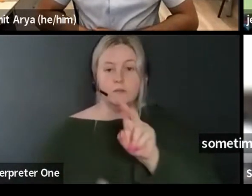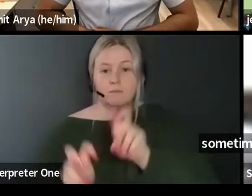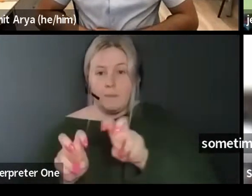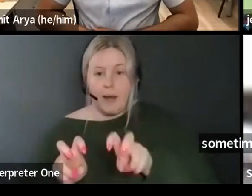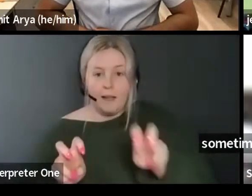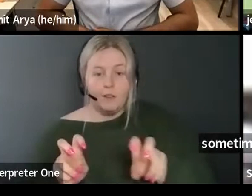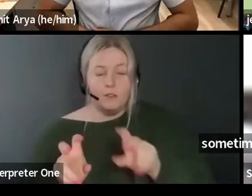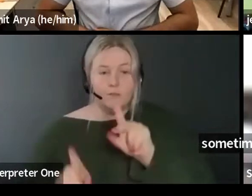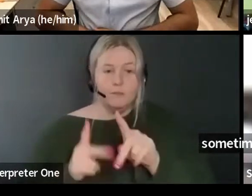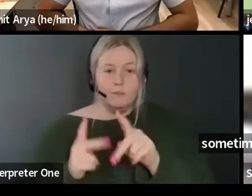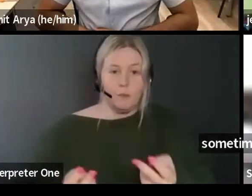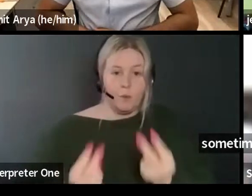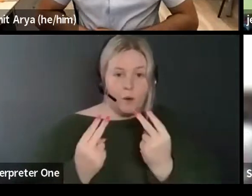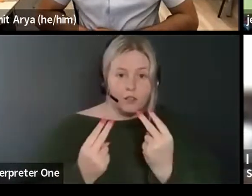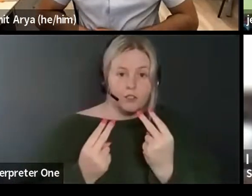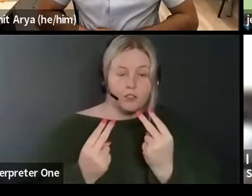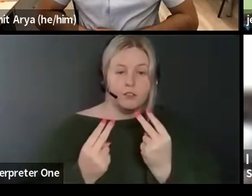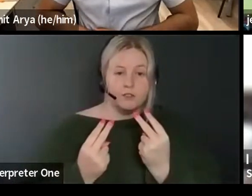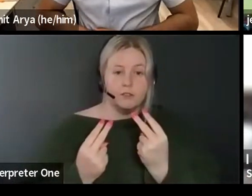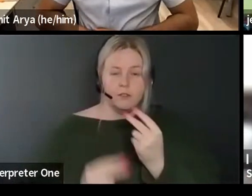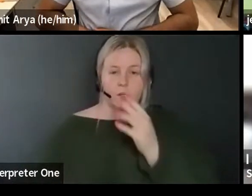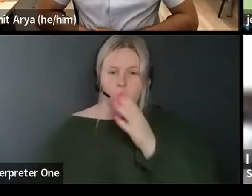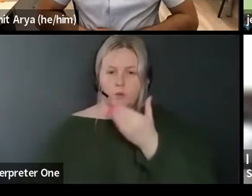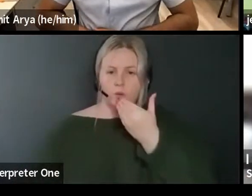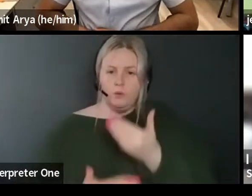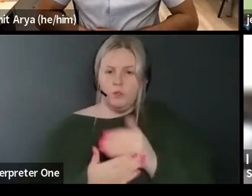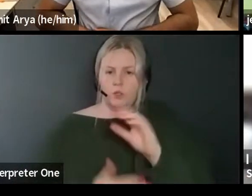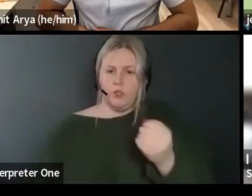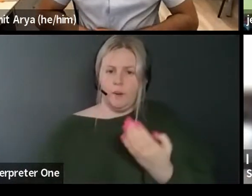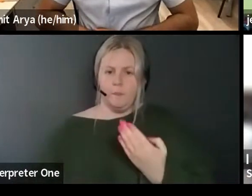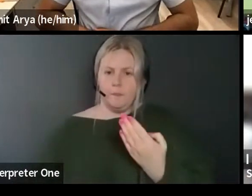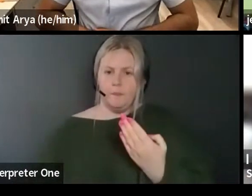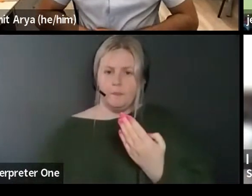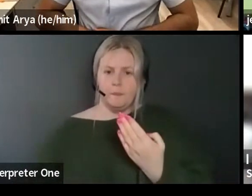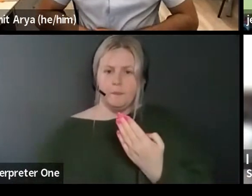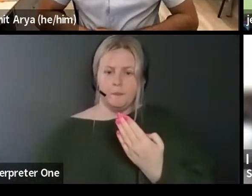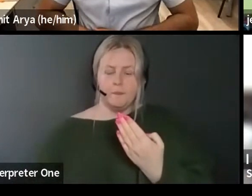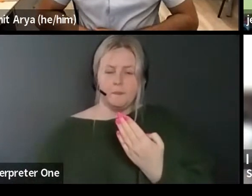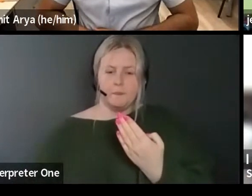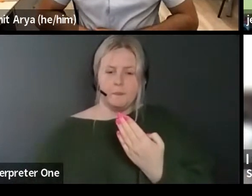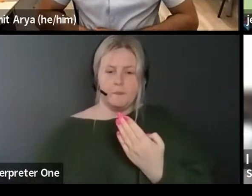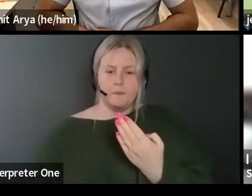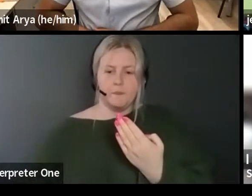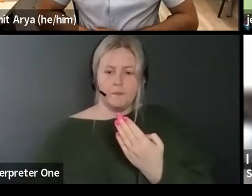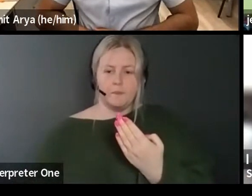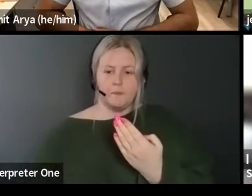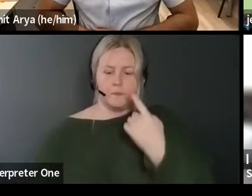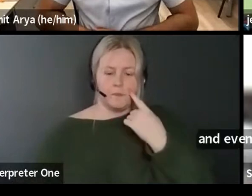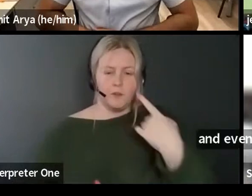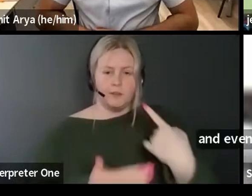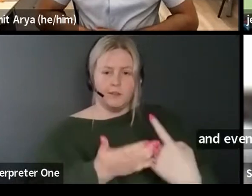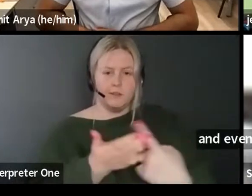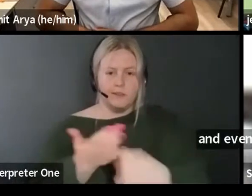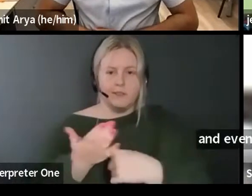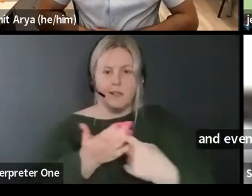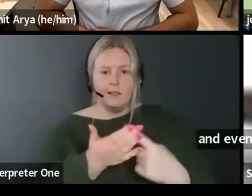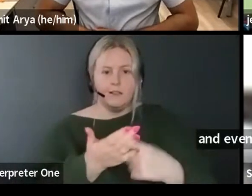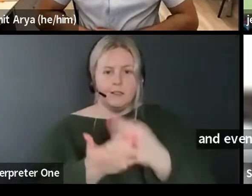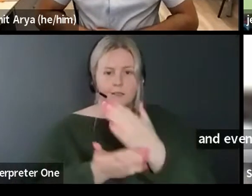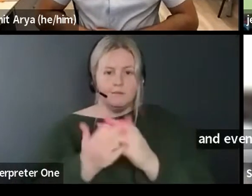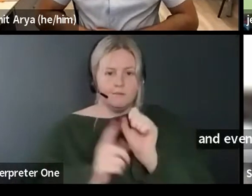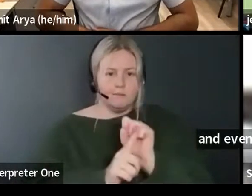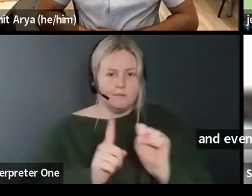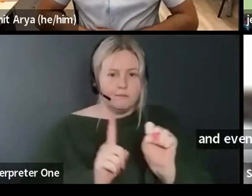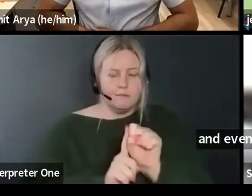speak, are going to do a really good job of exploring some of these nuances that we're going to get into and